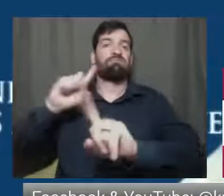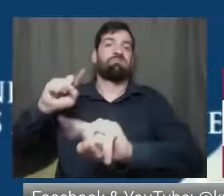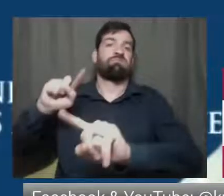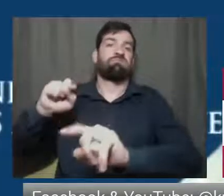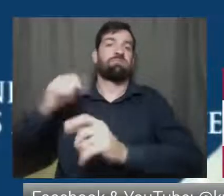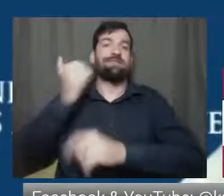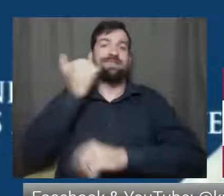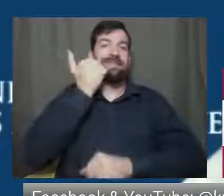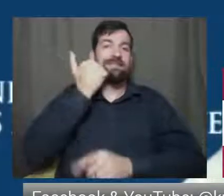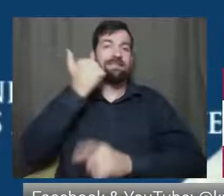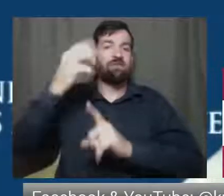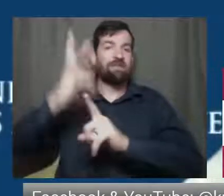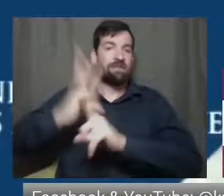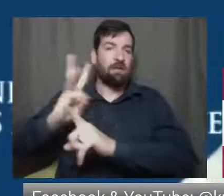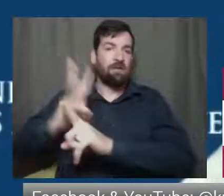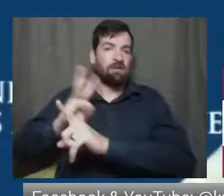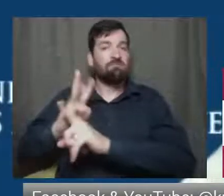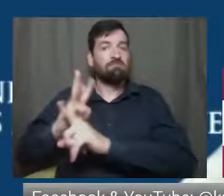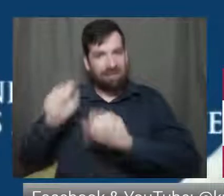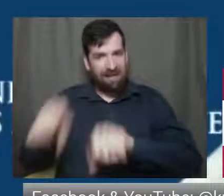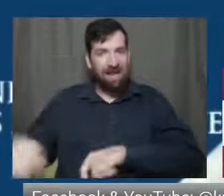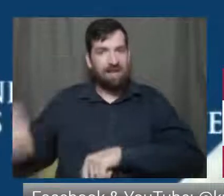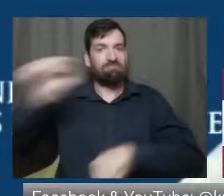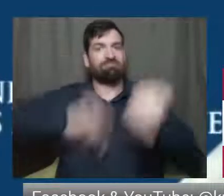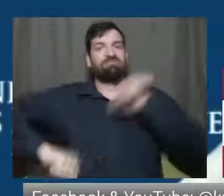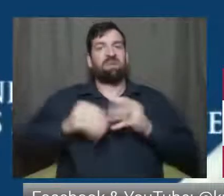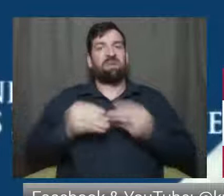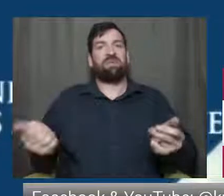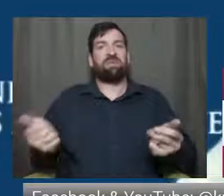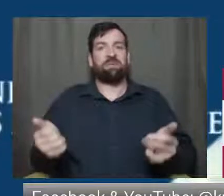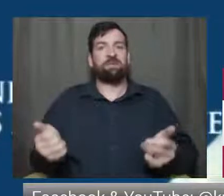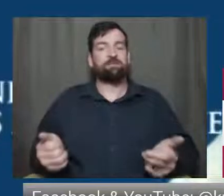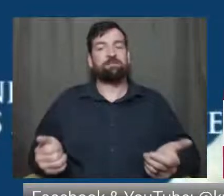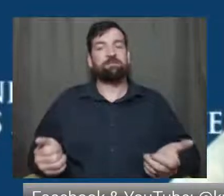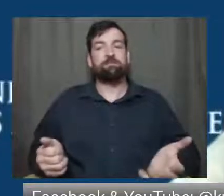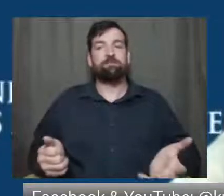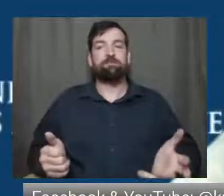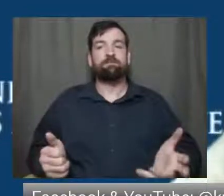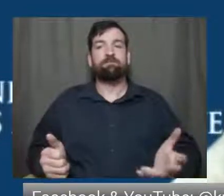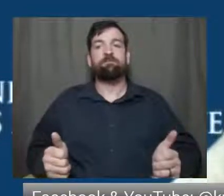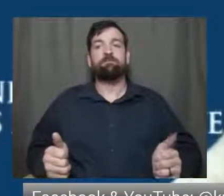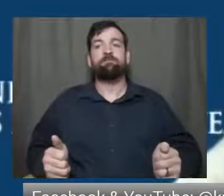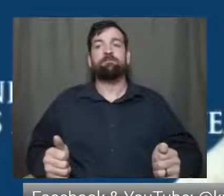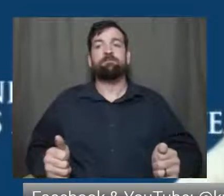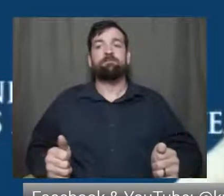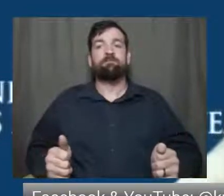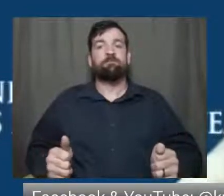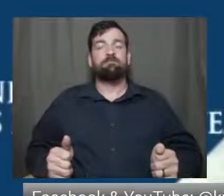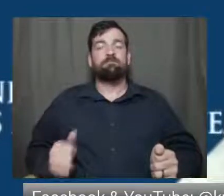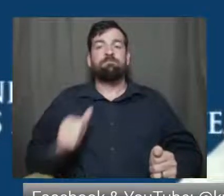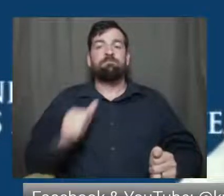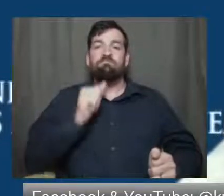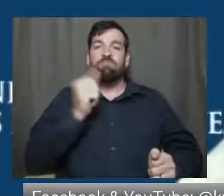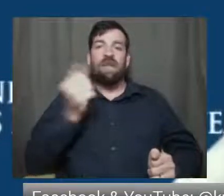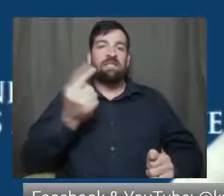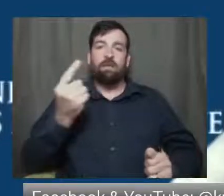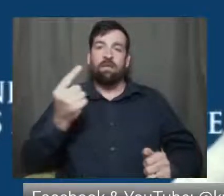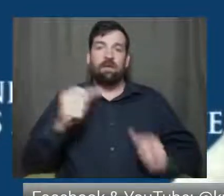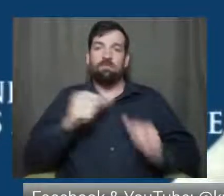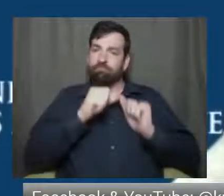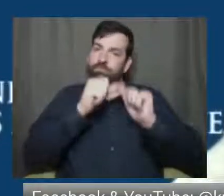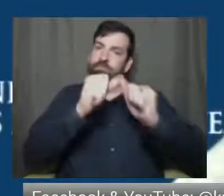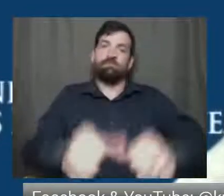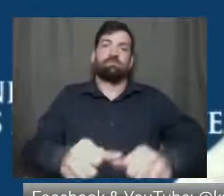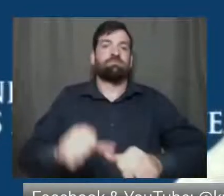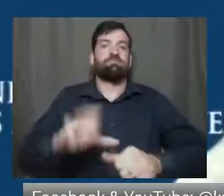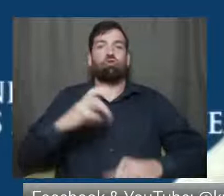months. Gingivitis is reversible, and it's not something that stays there chronically. You